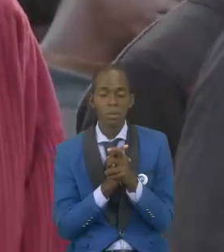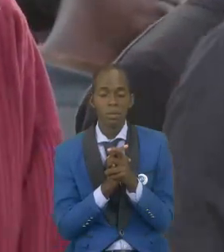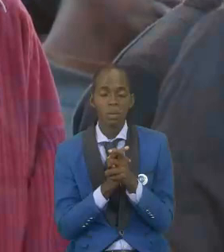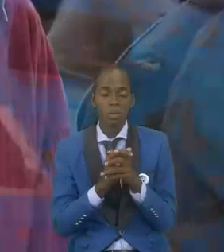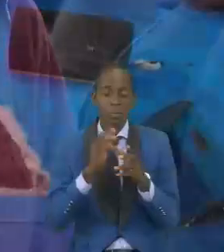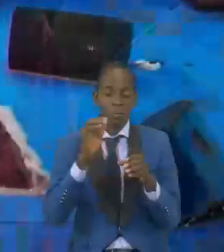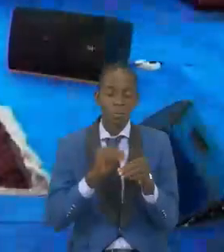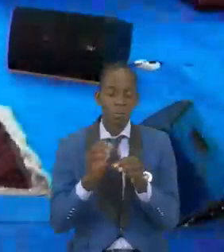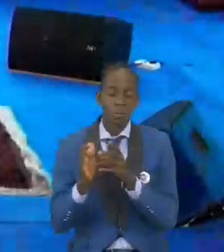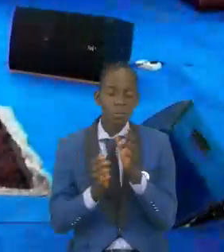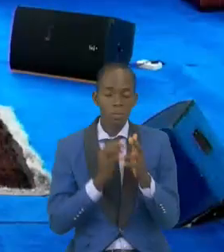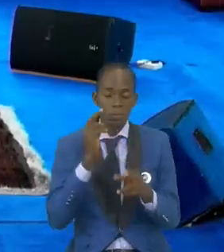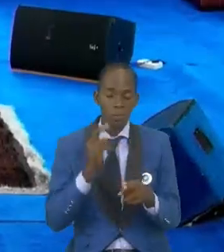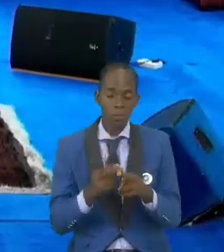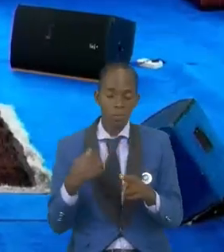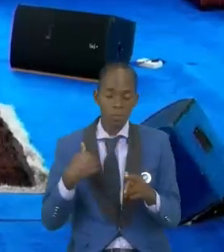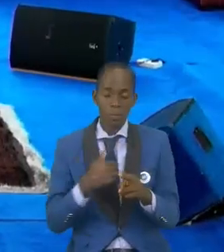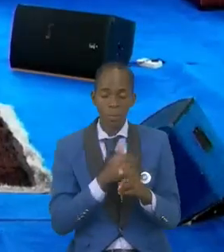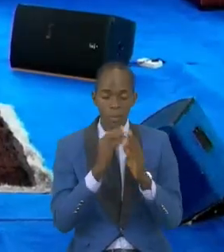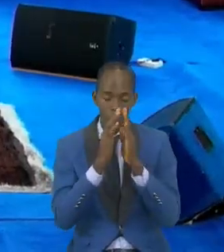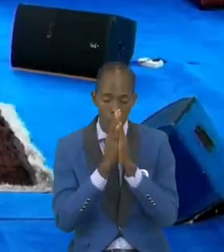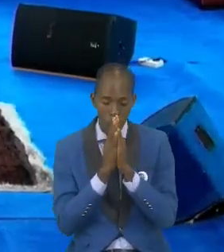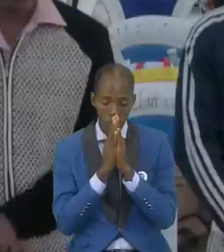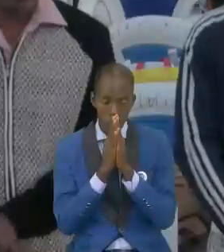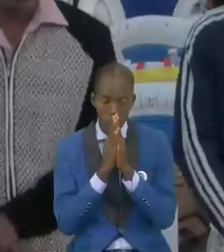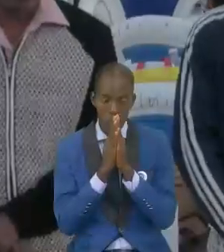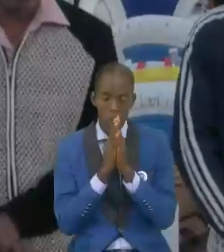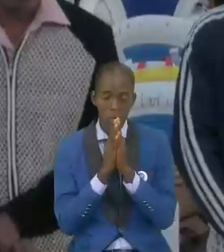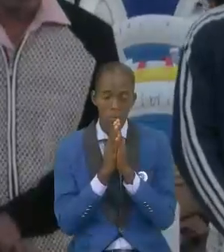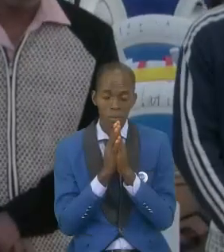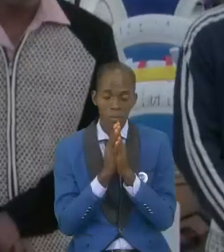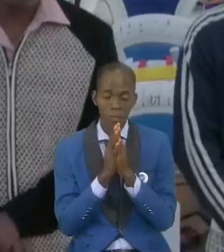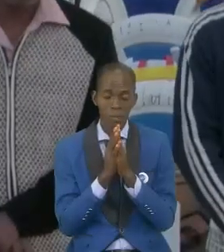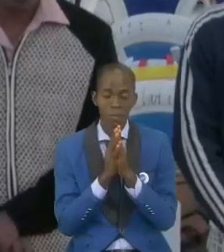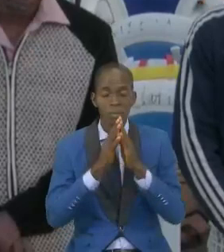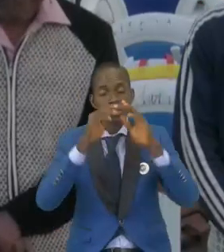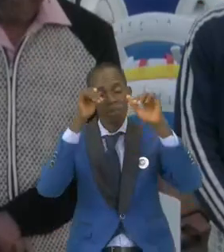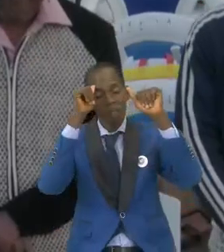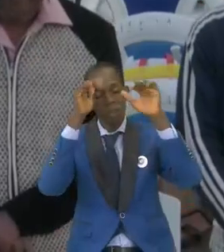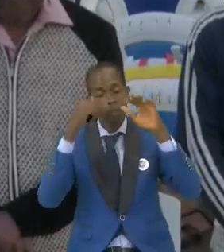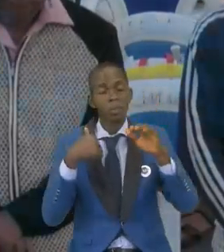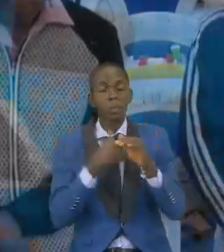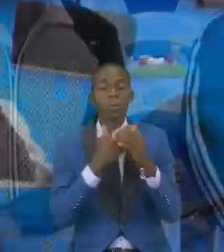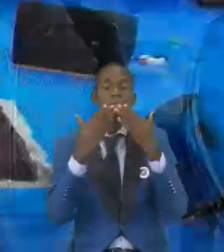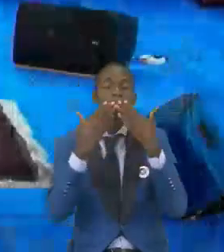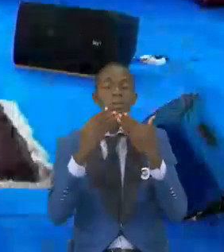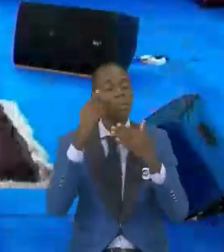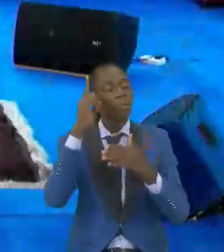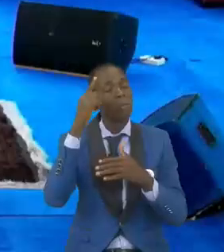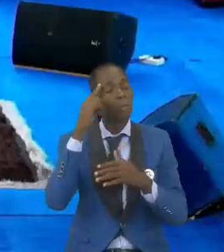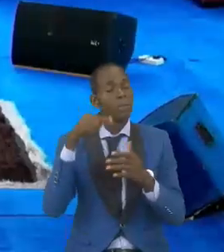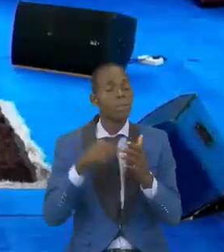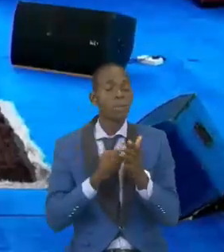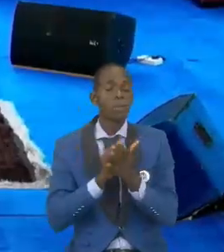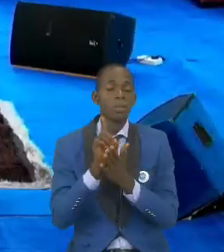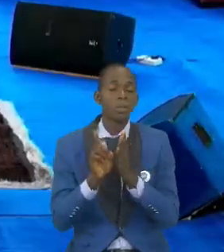In Jesus' name we pray. Amen. Father, we thank you for this hour. Thank you